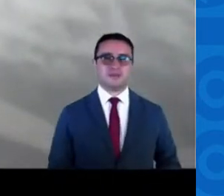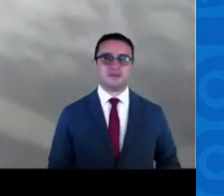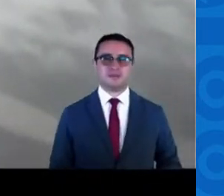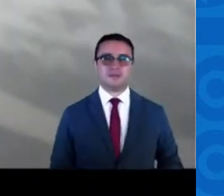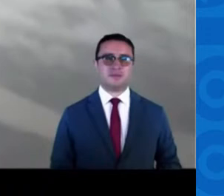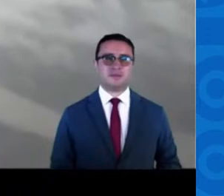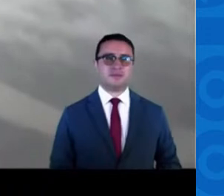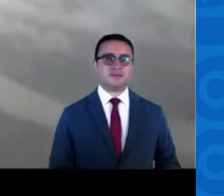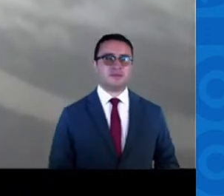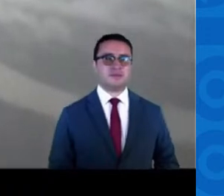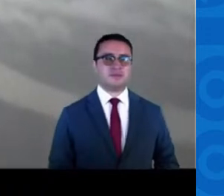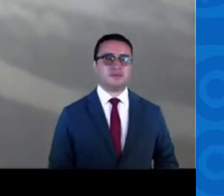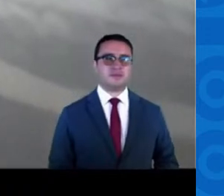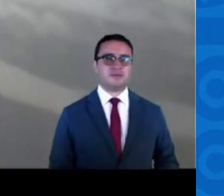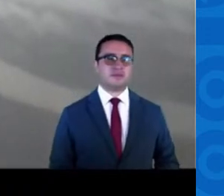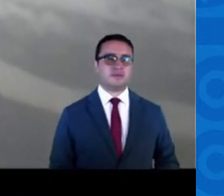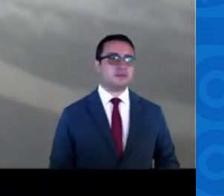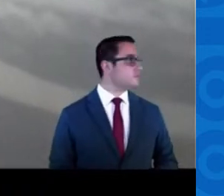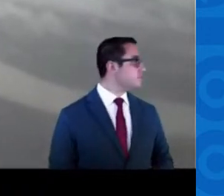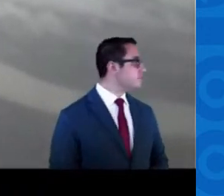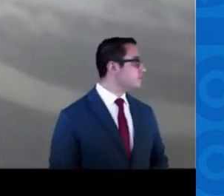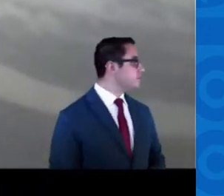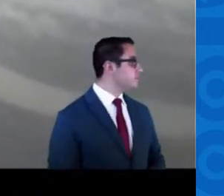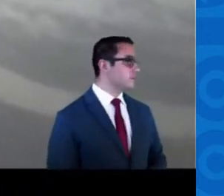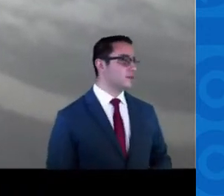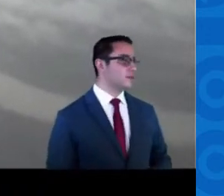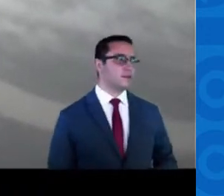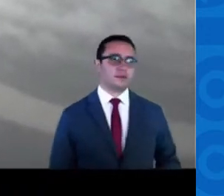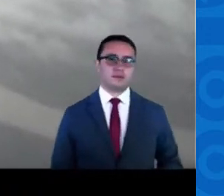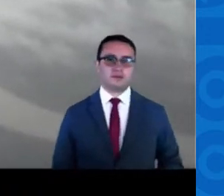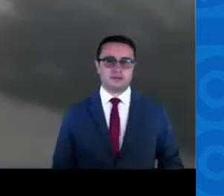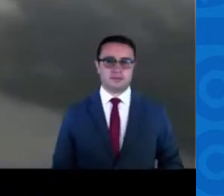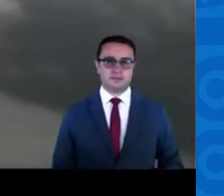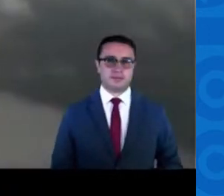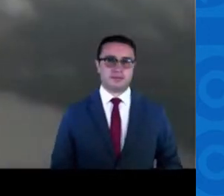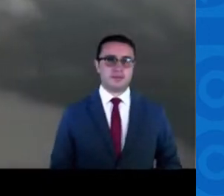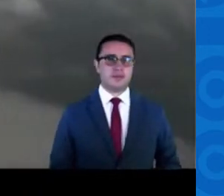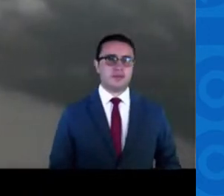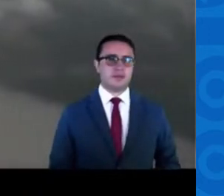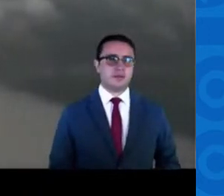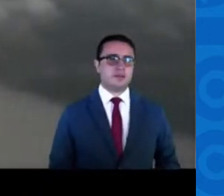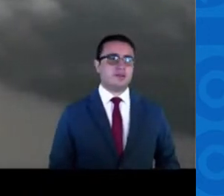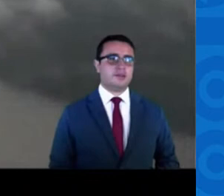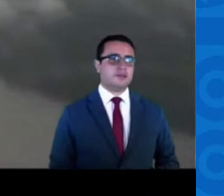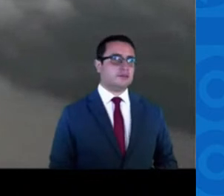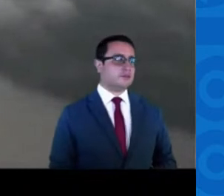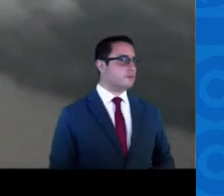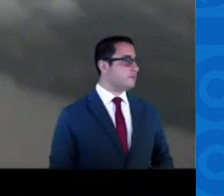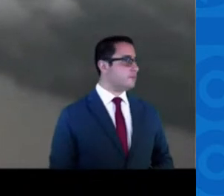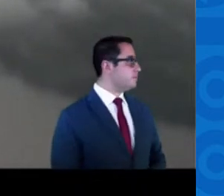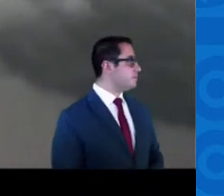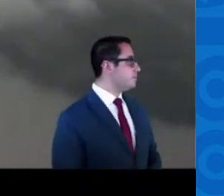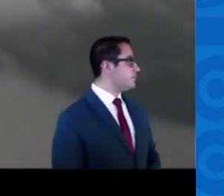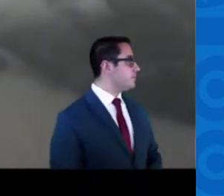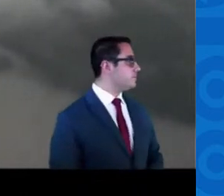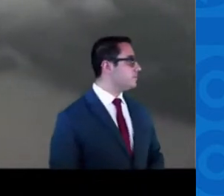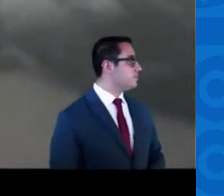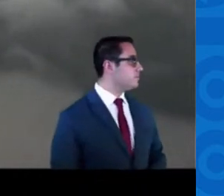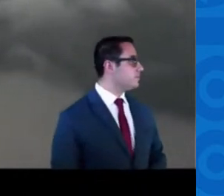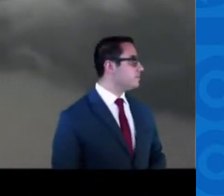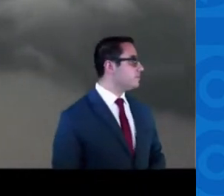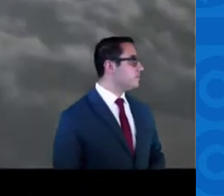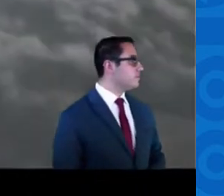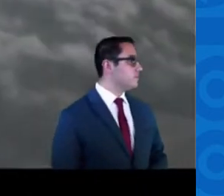worth fighting is the war against hunger in our communities. We join our voices to